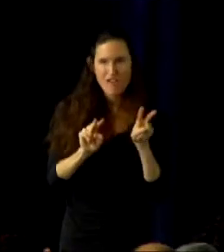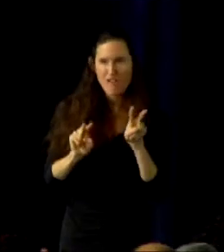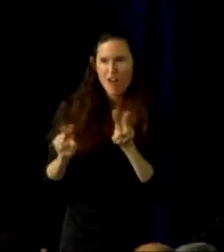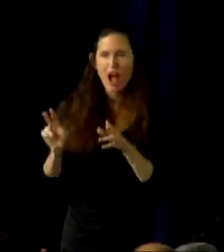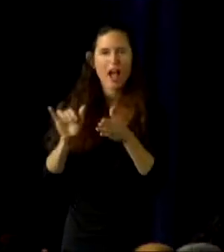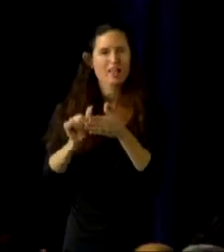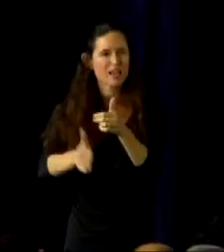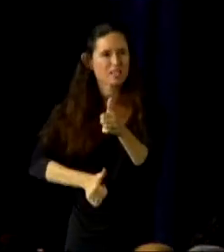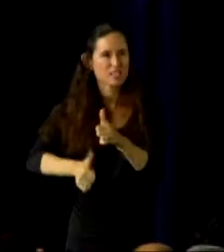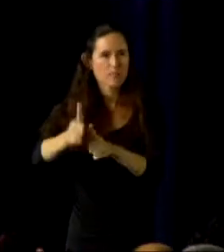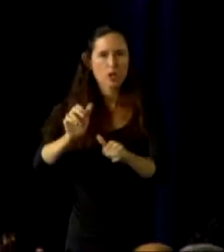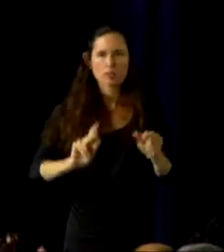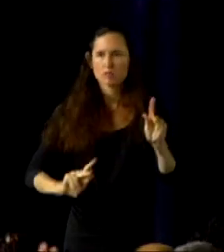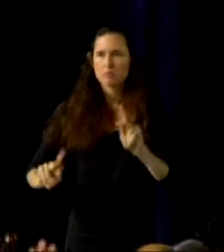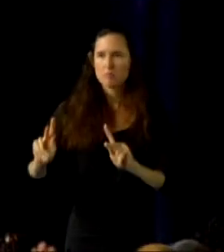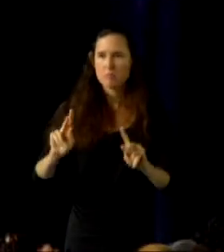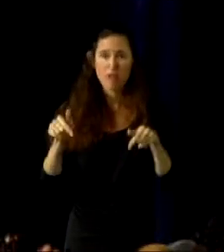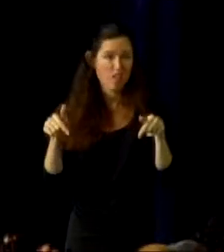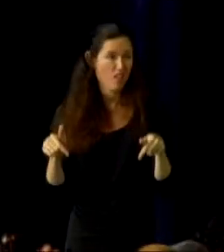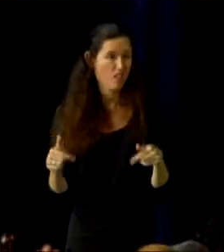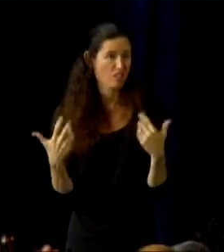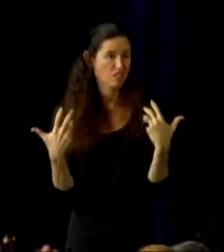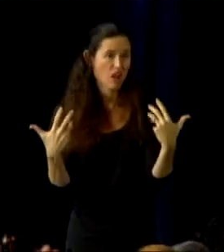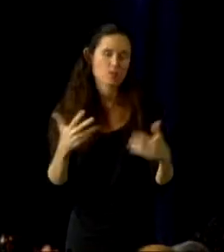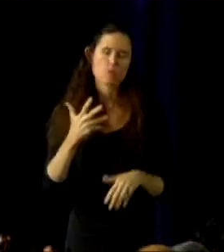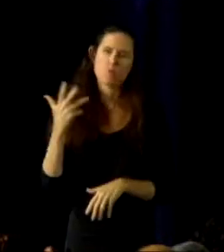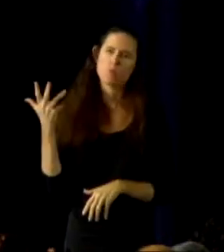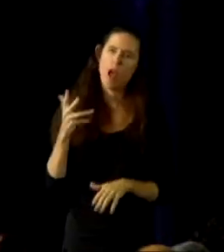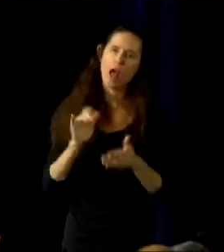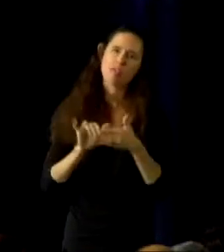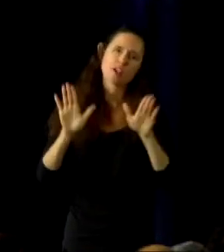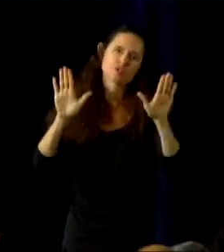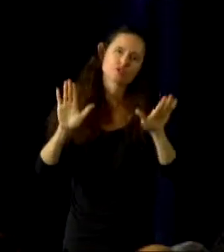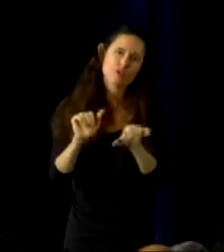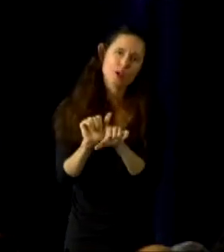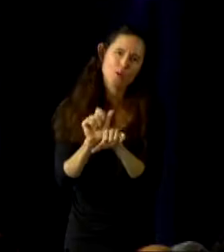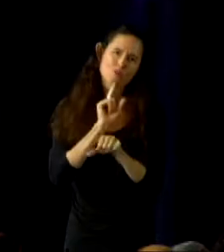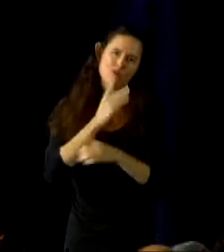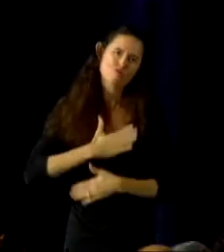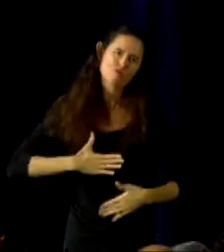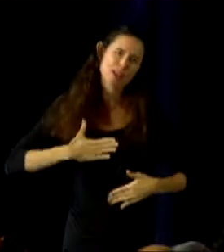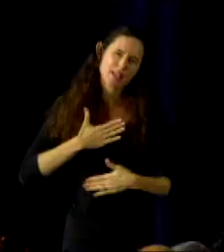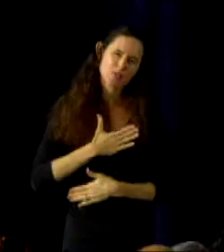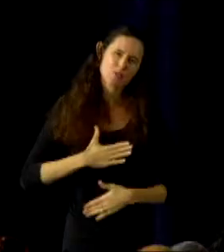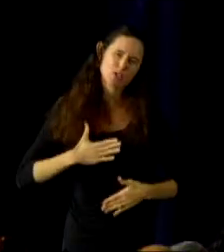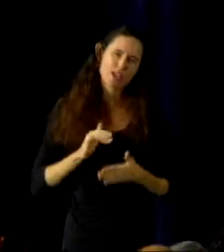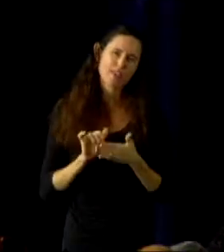the majority of people in this audience. That is great work, and we really appreciate that.